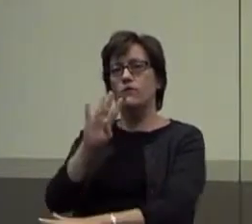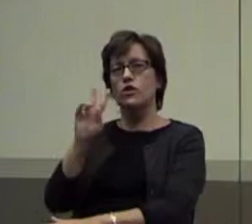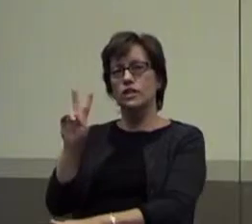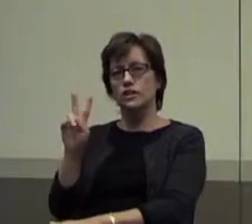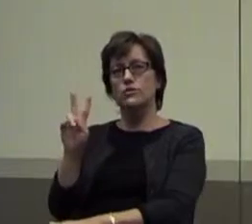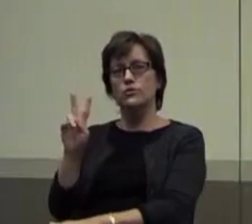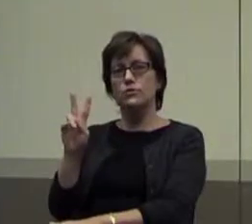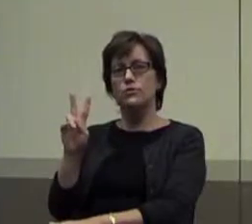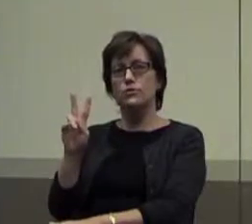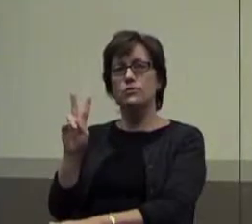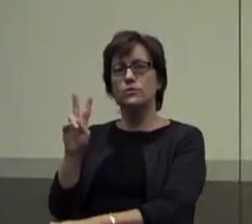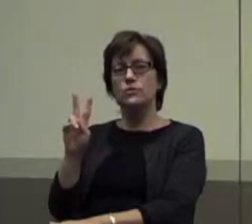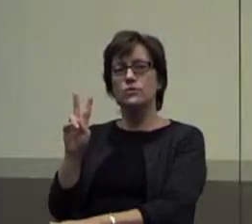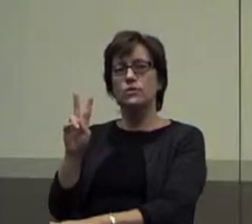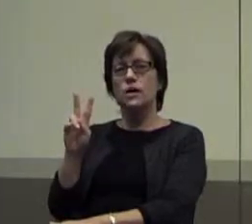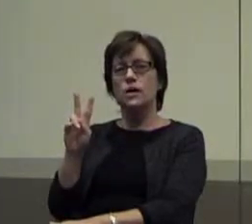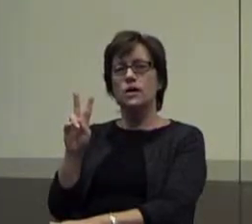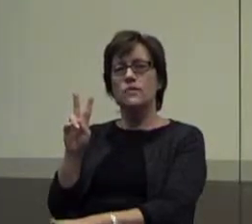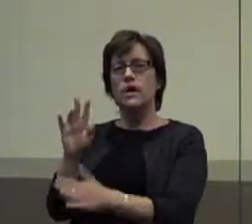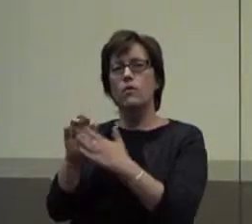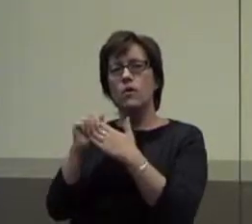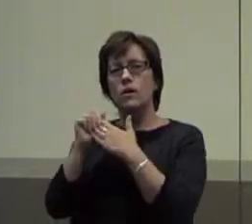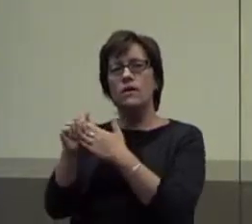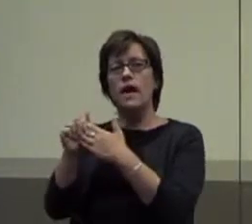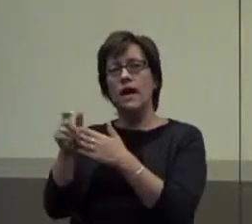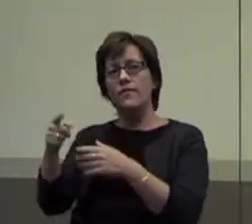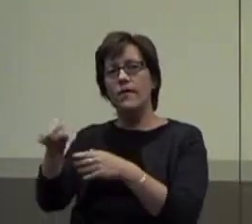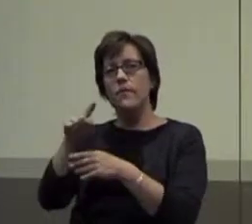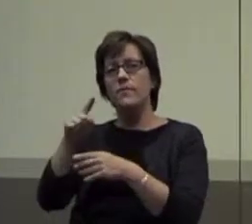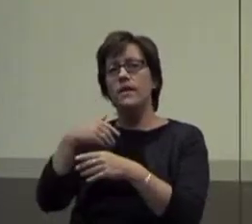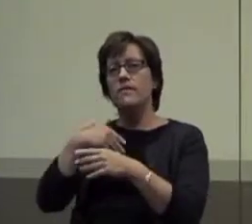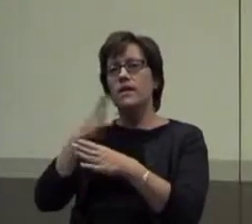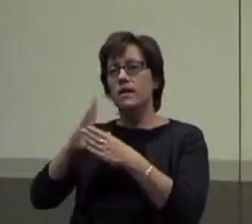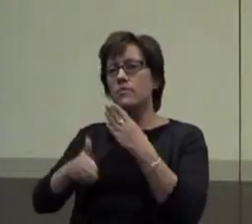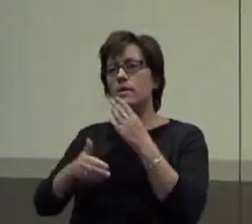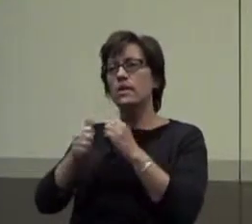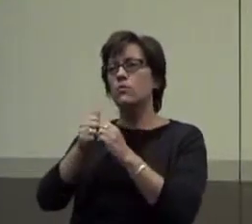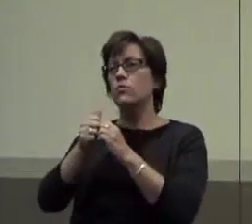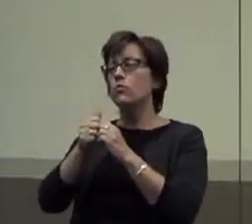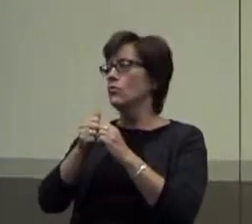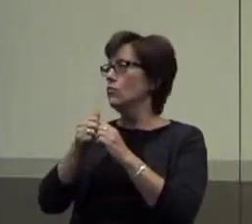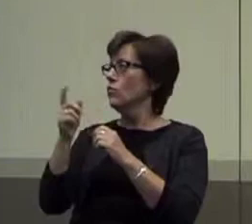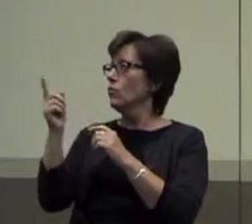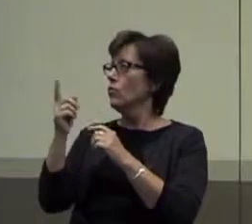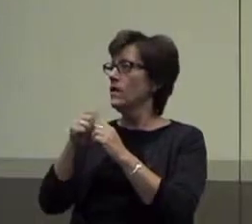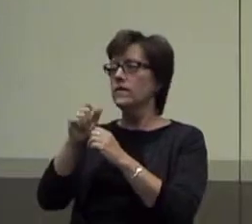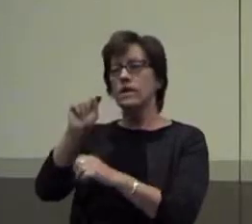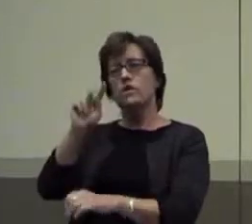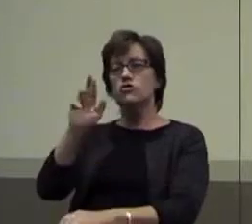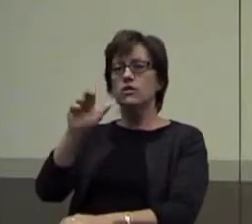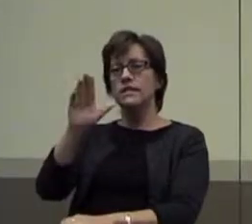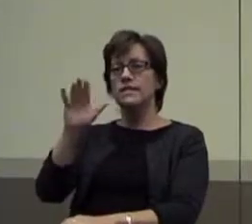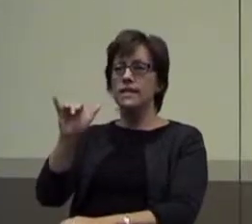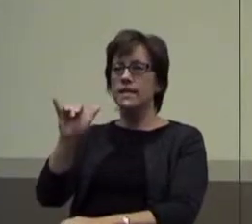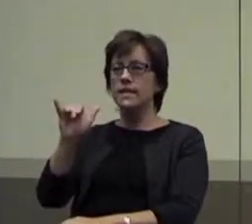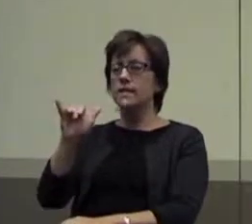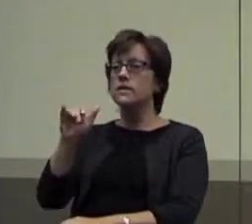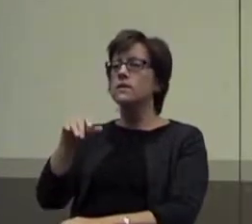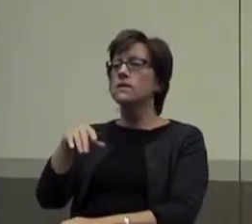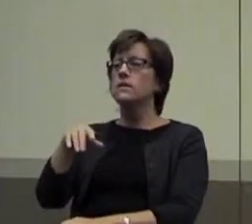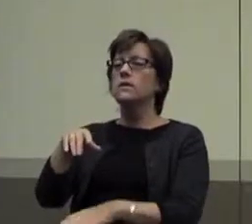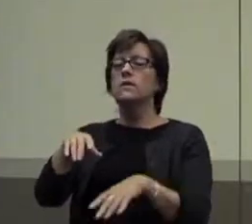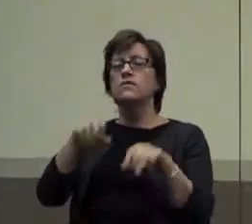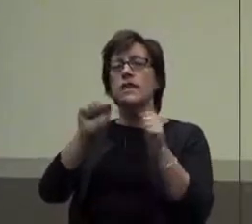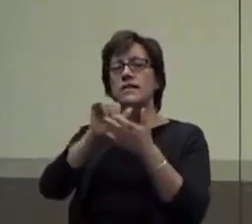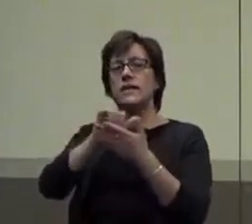42, guides them along in that they have a actually completed one of Tracy. And so they're going to take that facts